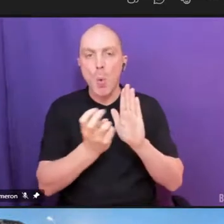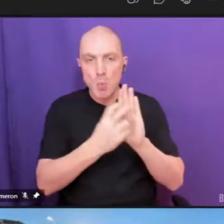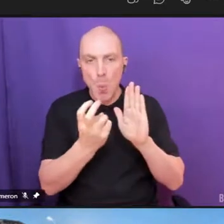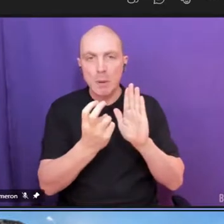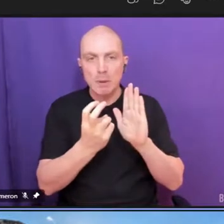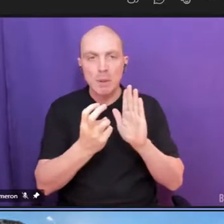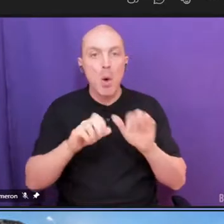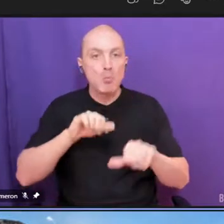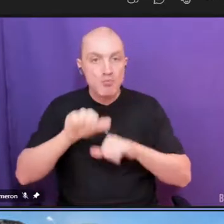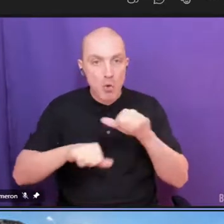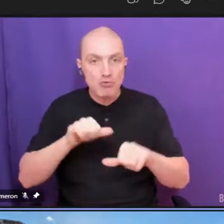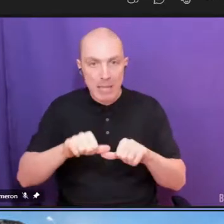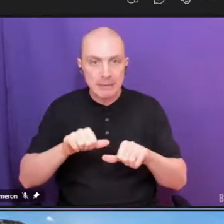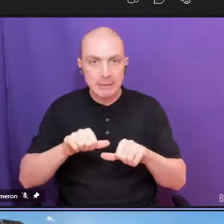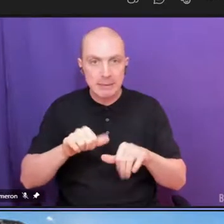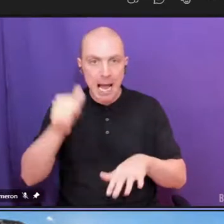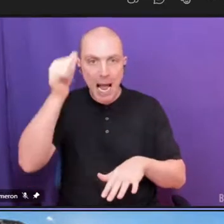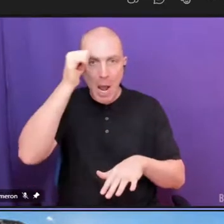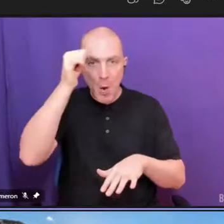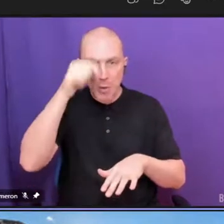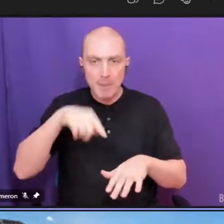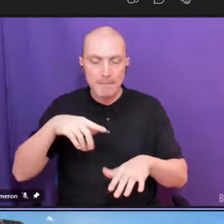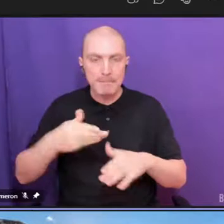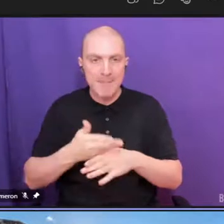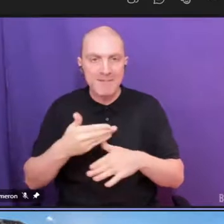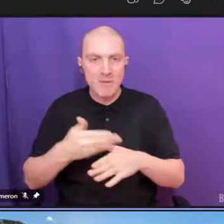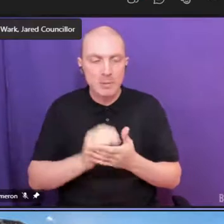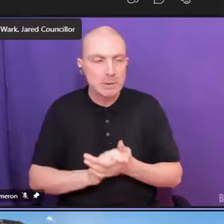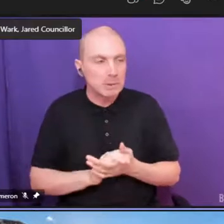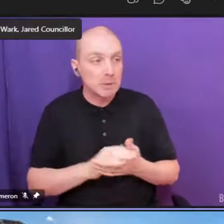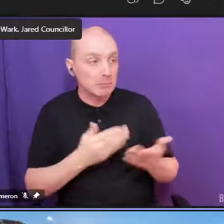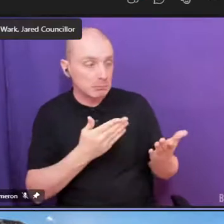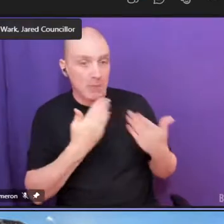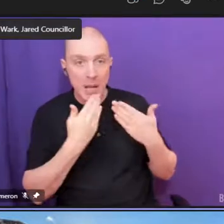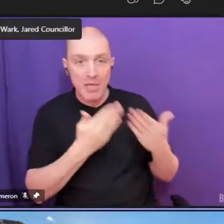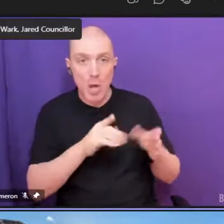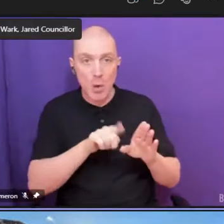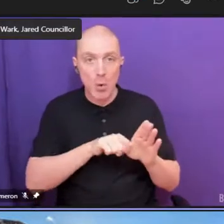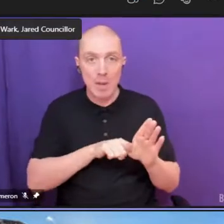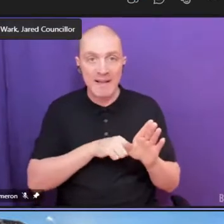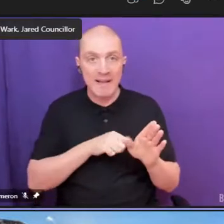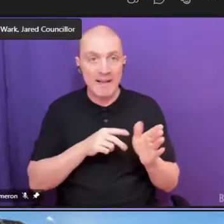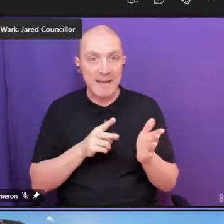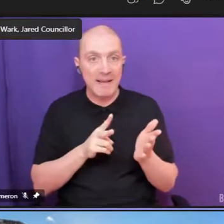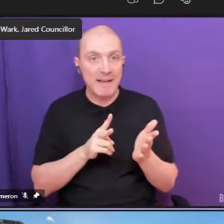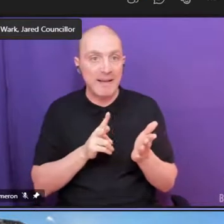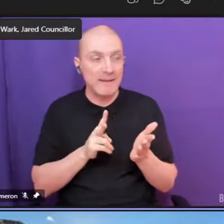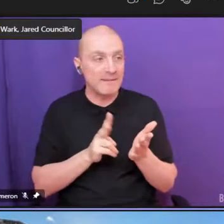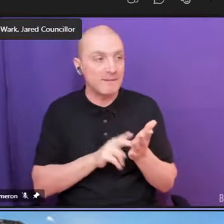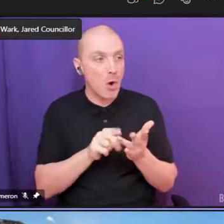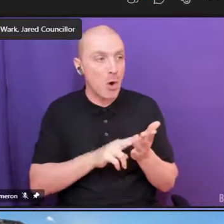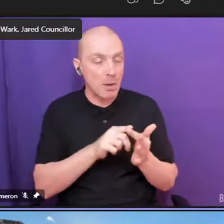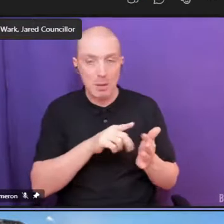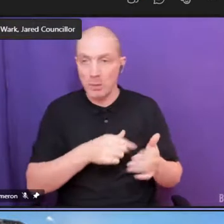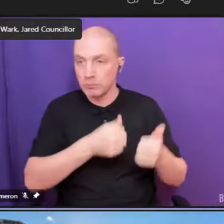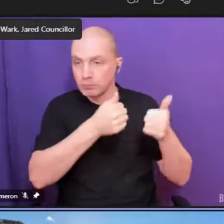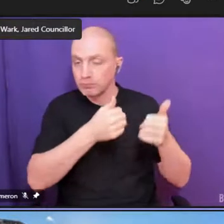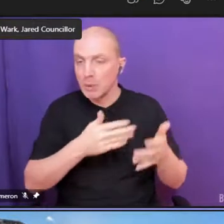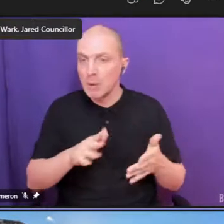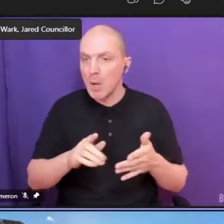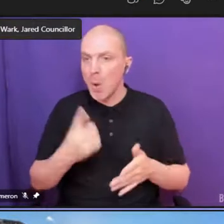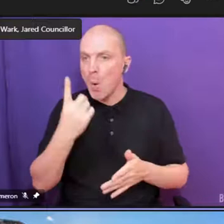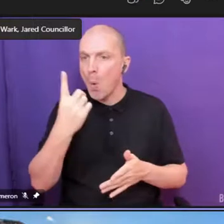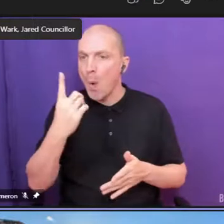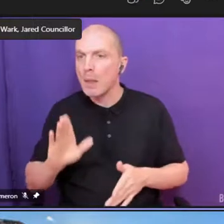Chair. Thank you, Yvonne. That was very well covered, actually. Now, do we have any questions? I see a hand raised.